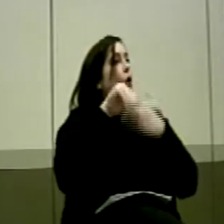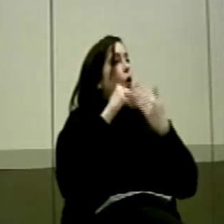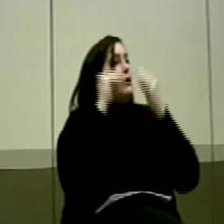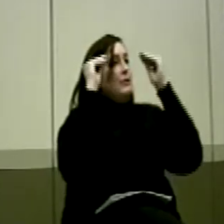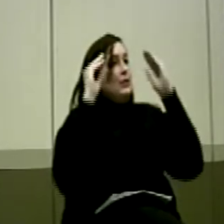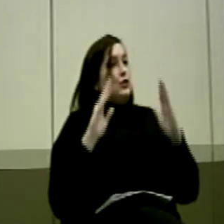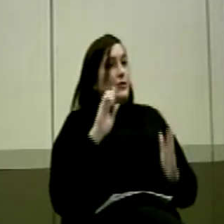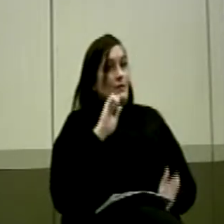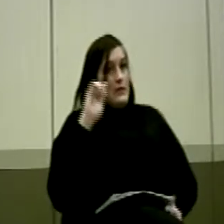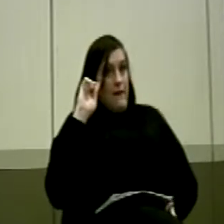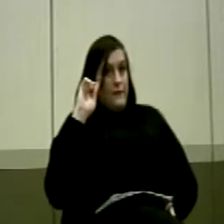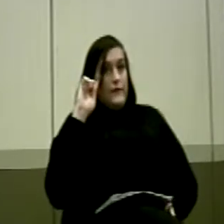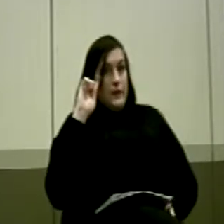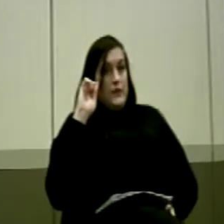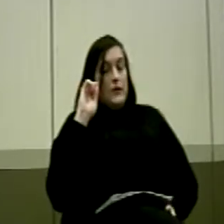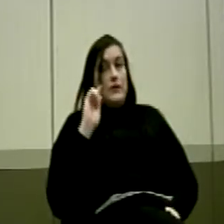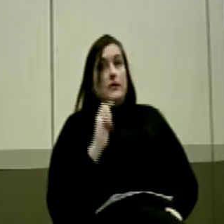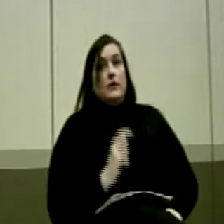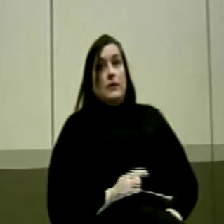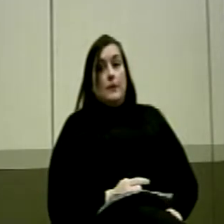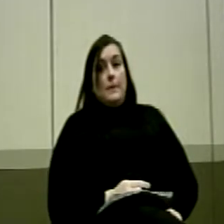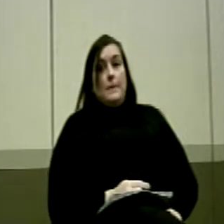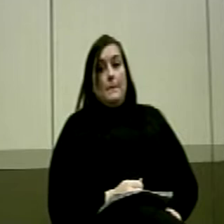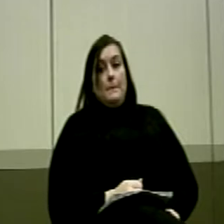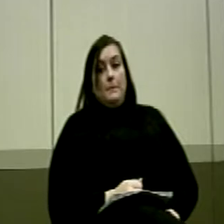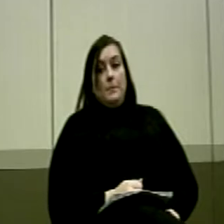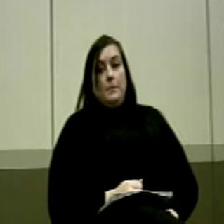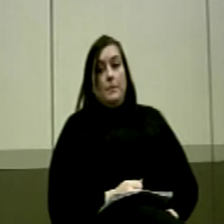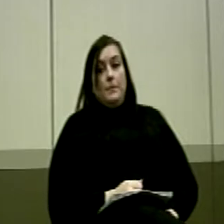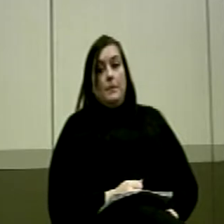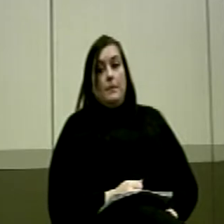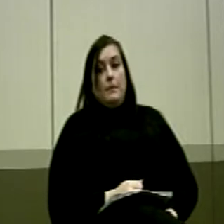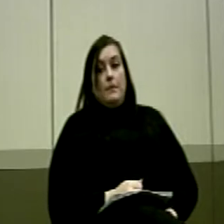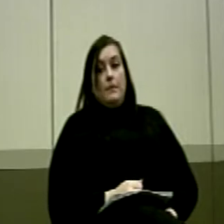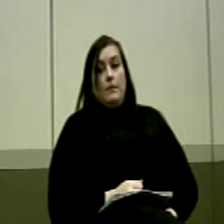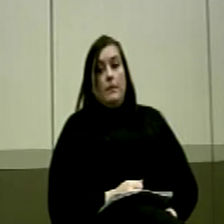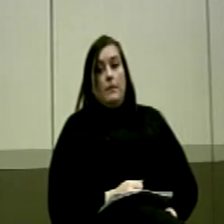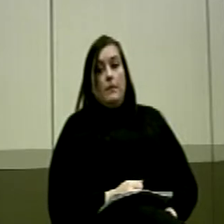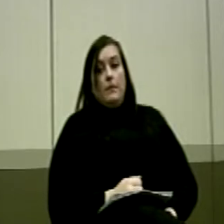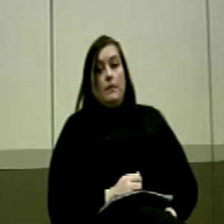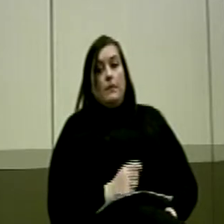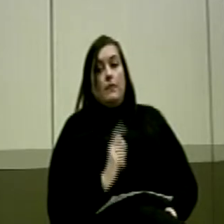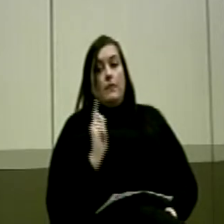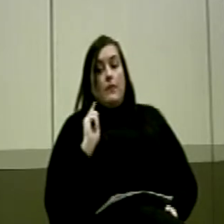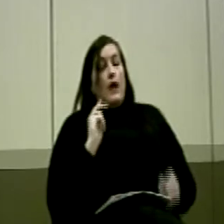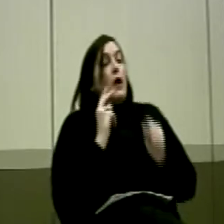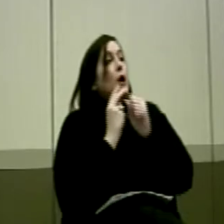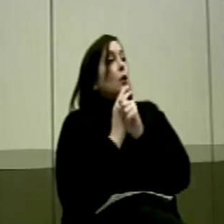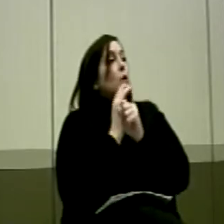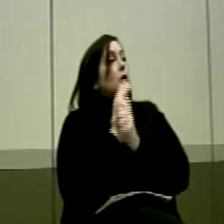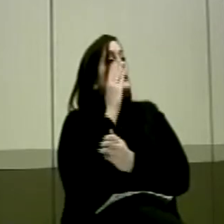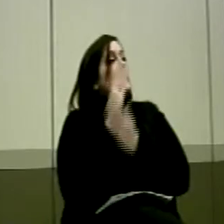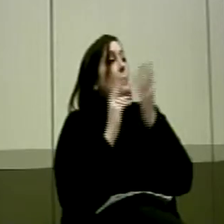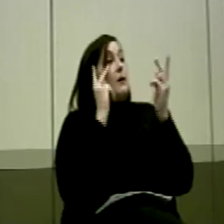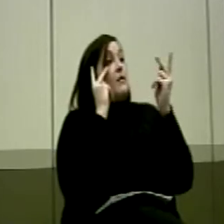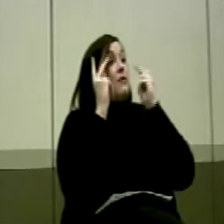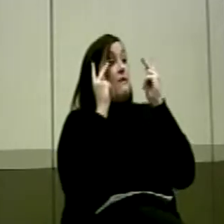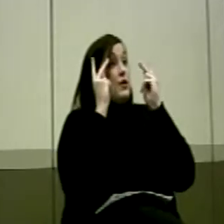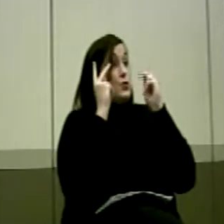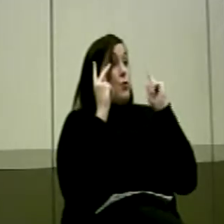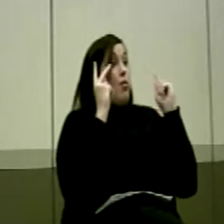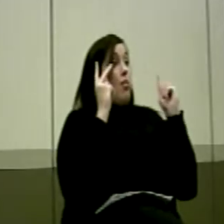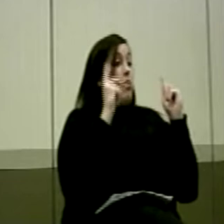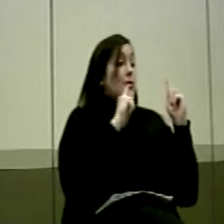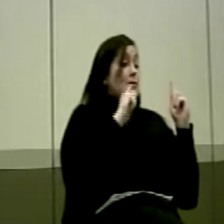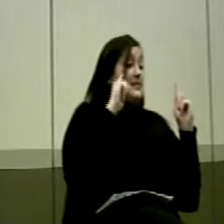and in using some of the visual attention strategies from dyads, from deaf mother, deaf baby, and also deaf teacher,